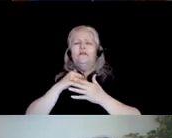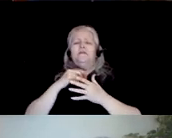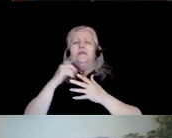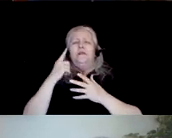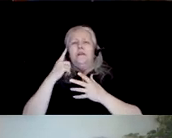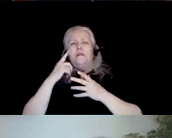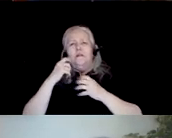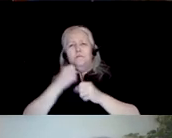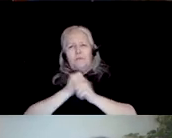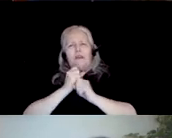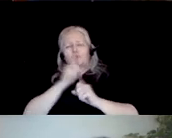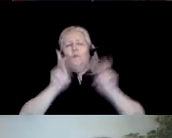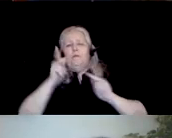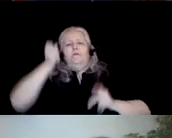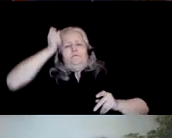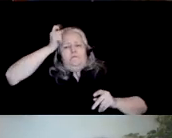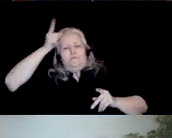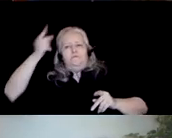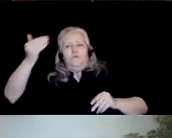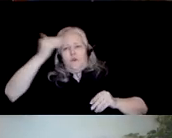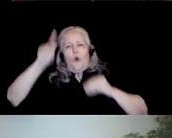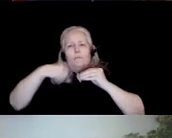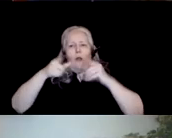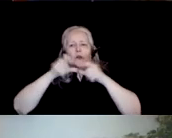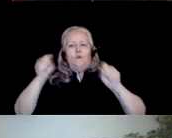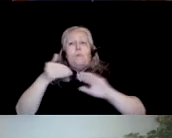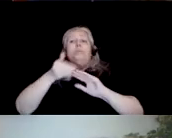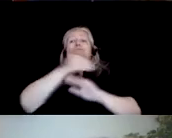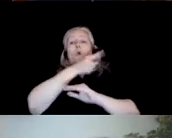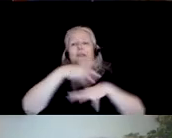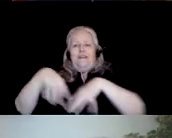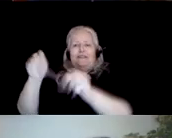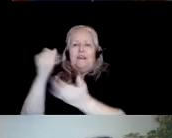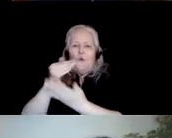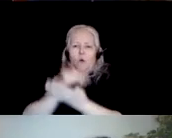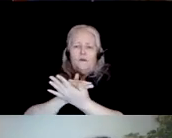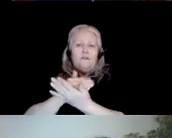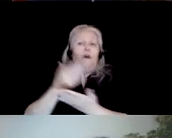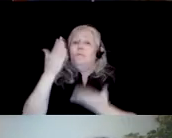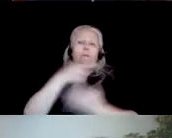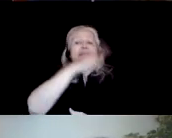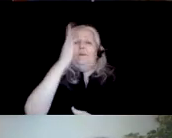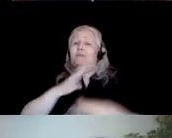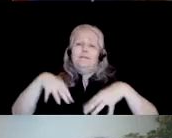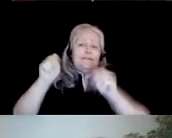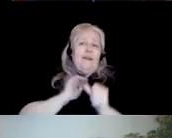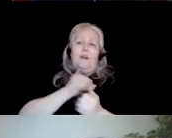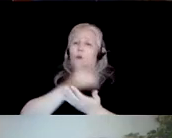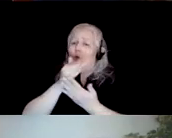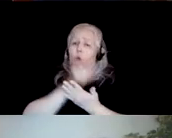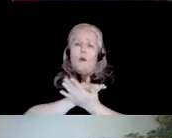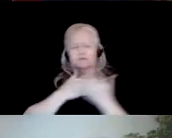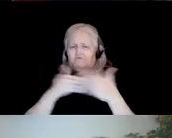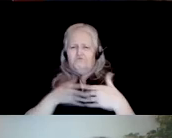is cool before they enter our departments and classrooms, and even if they never enter our departments and classrooms. Public